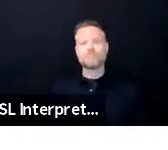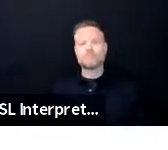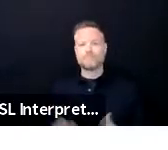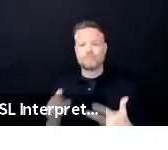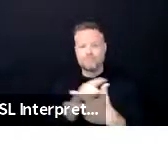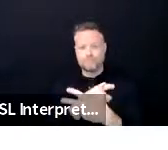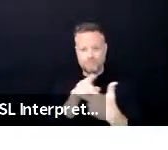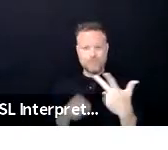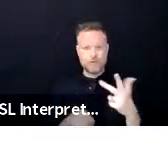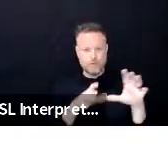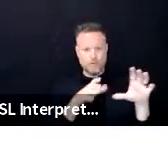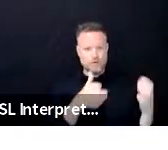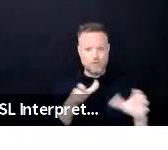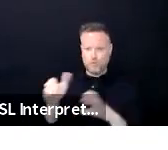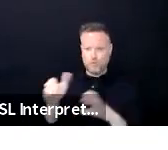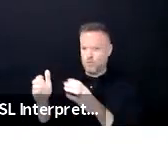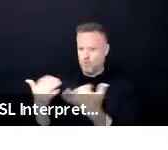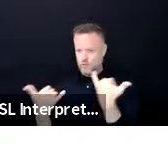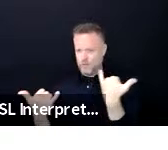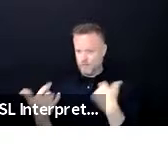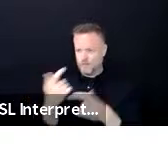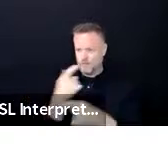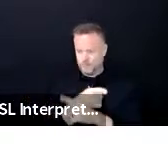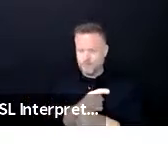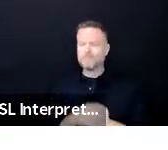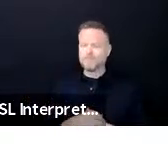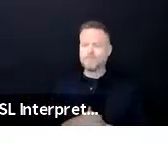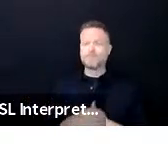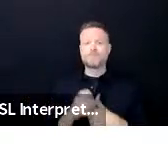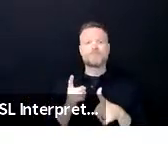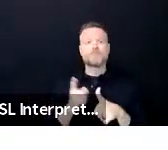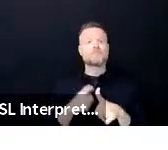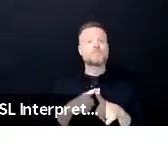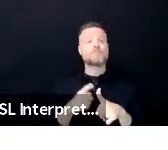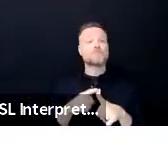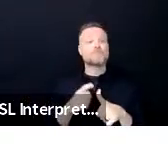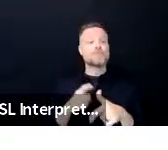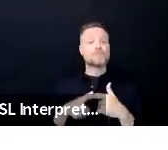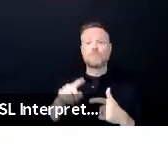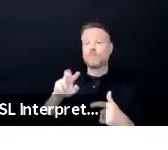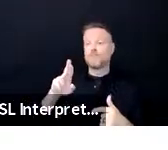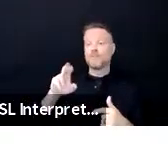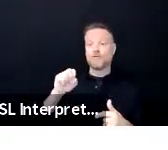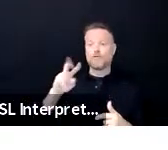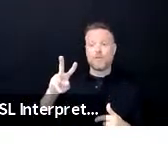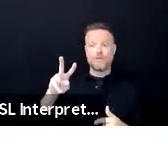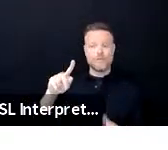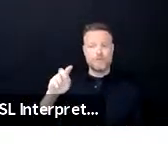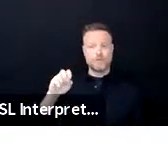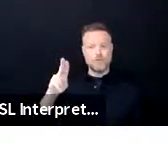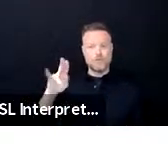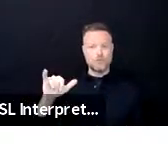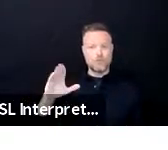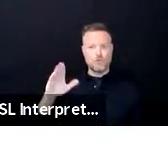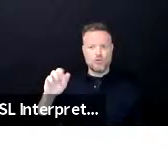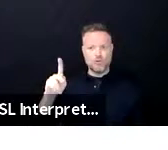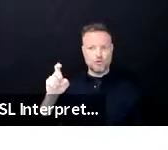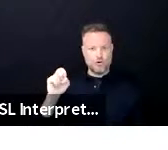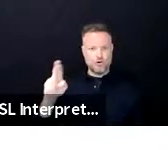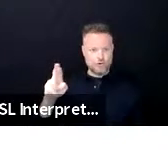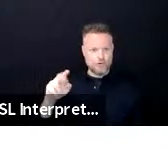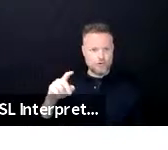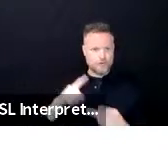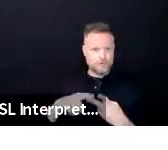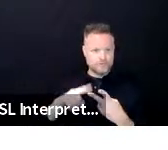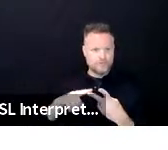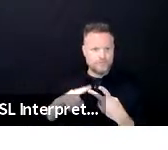groups that we're hearing from, and we're going to start out with Reverend Tony Carter Jr. and Broderick Crawford. And